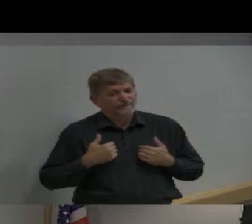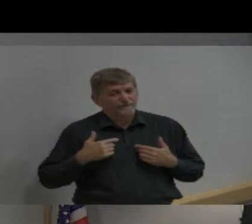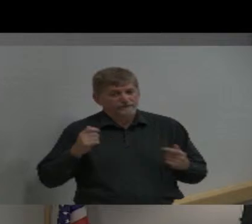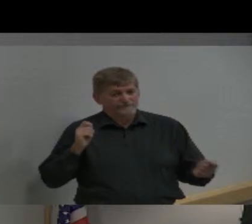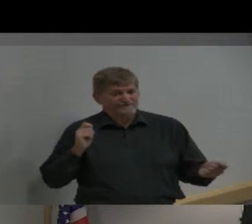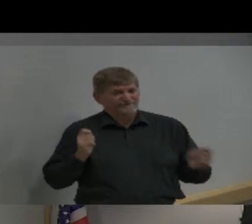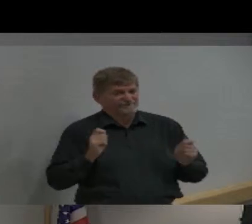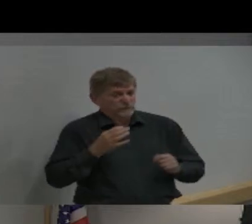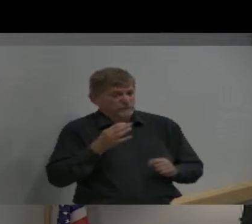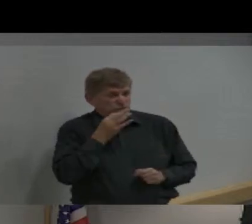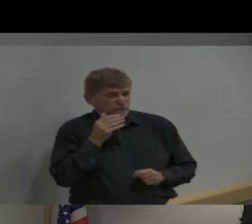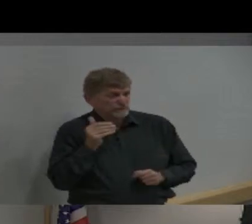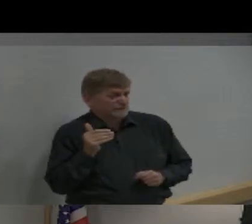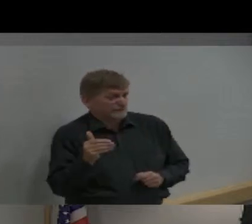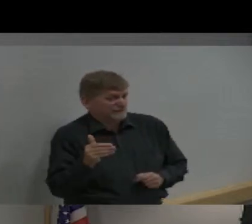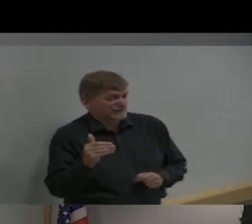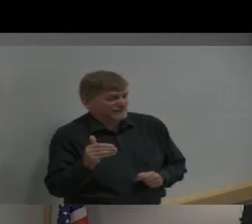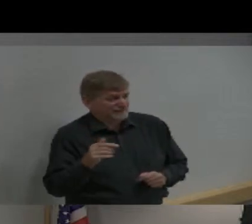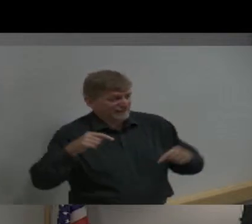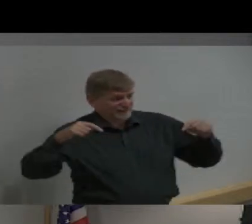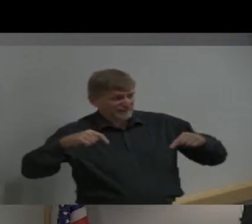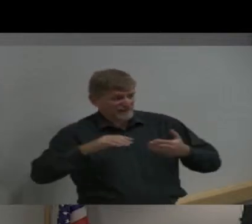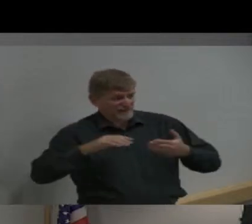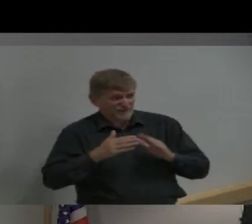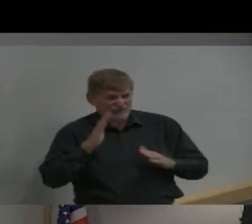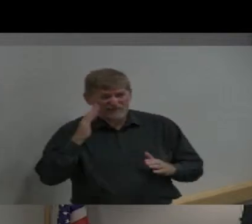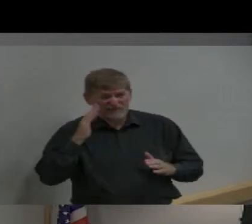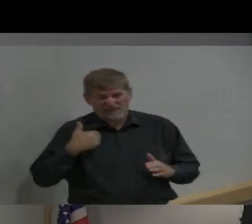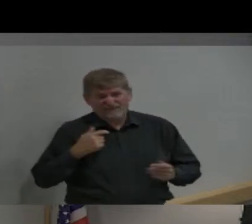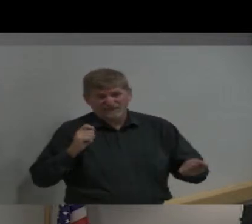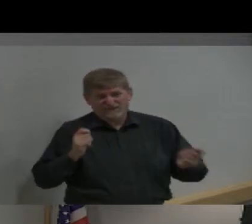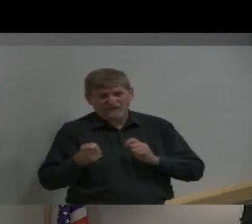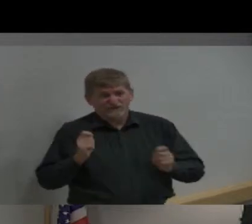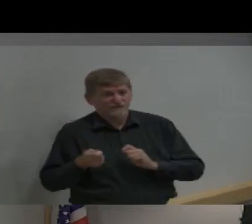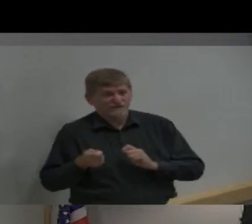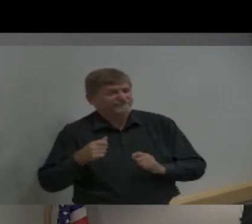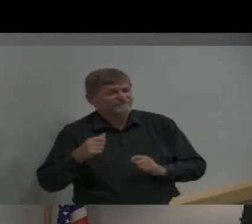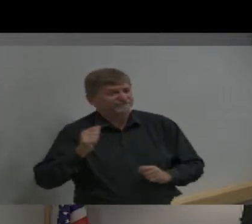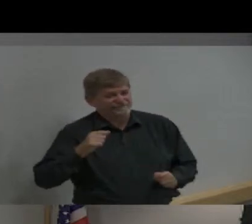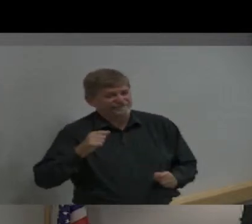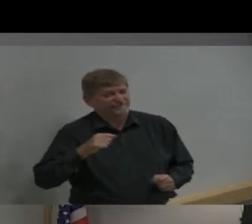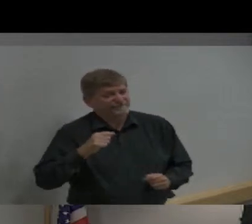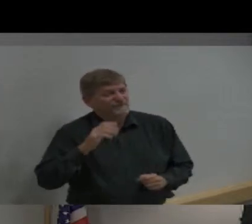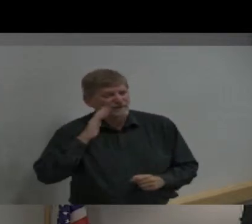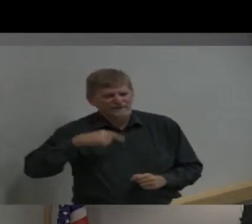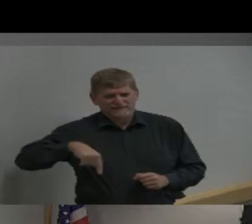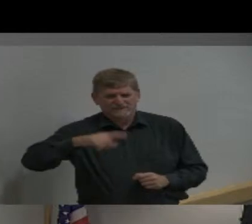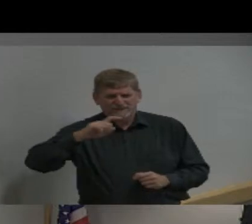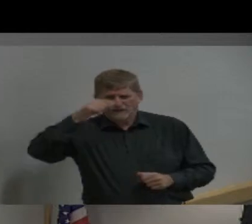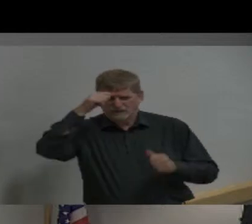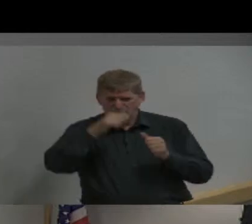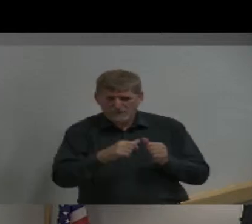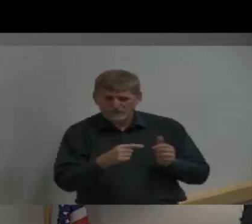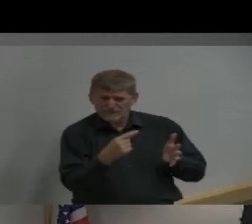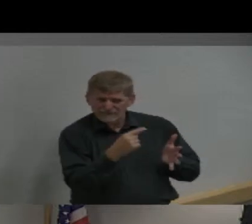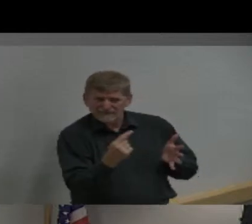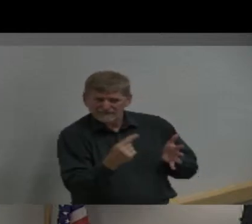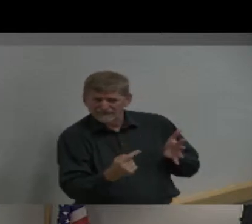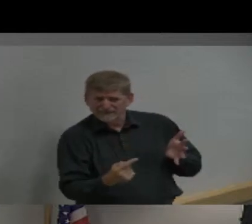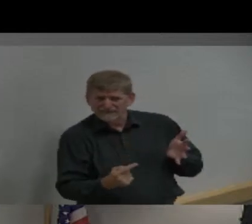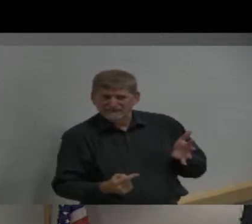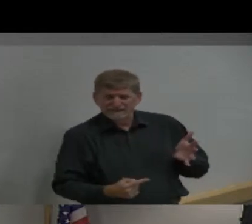couple weeks. So certainly all those things will need to be taken into account, and I will be interested to see what the governor does